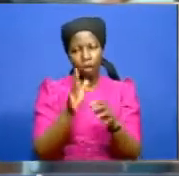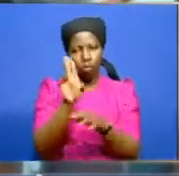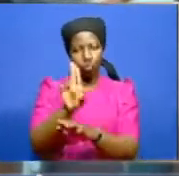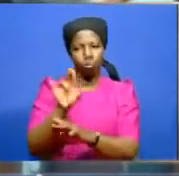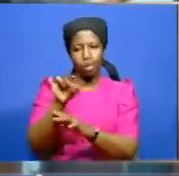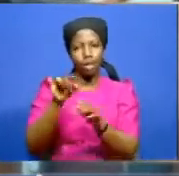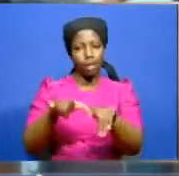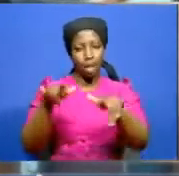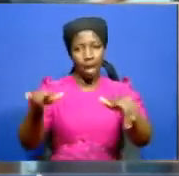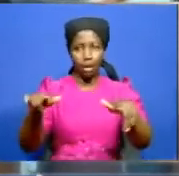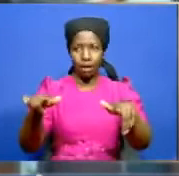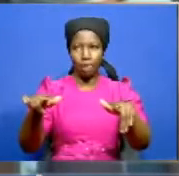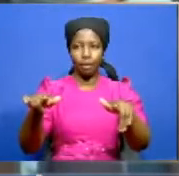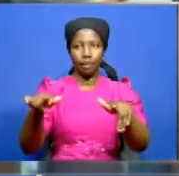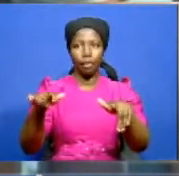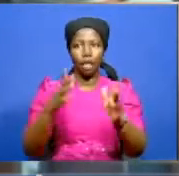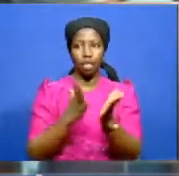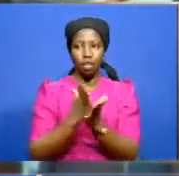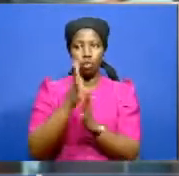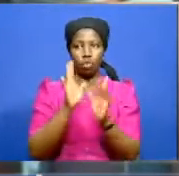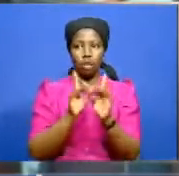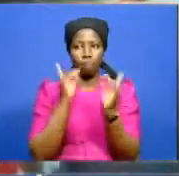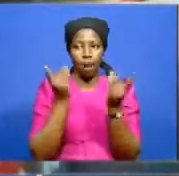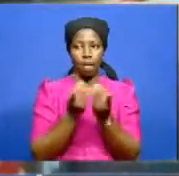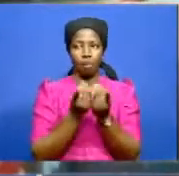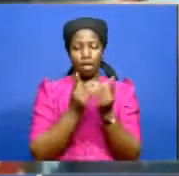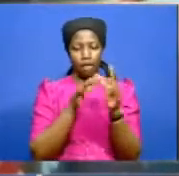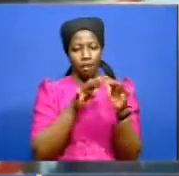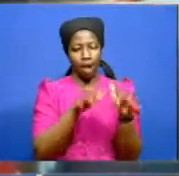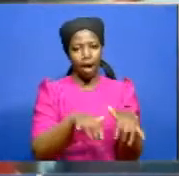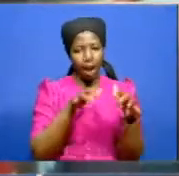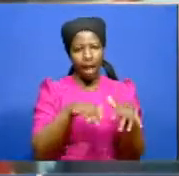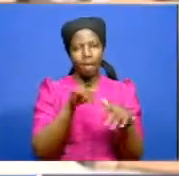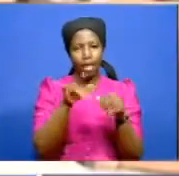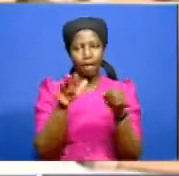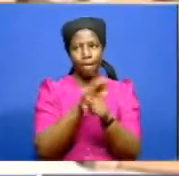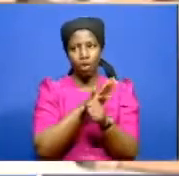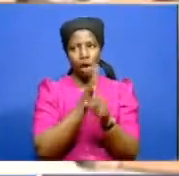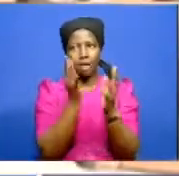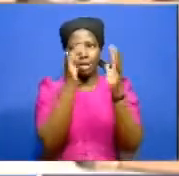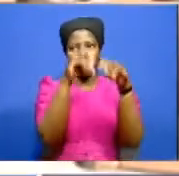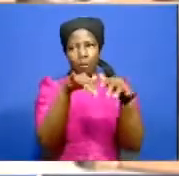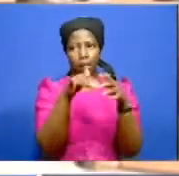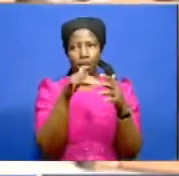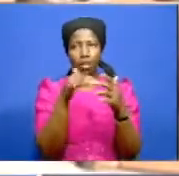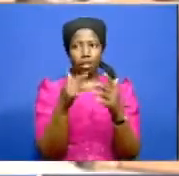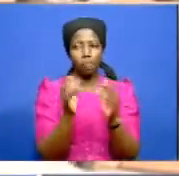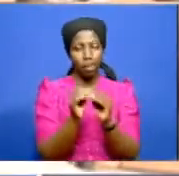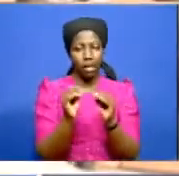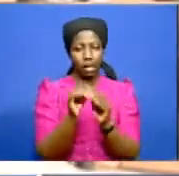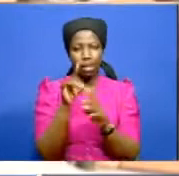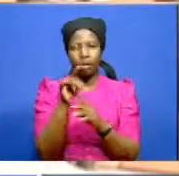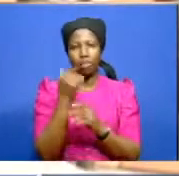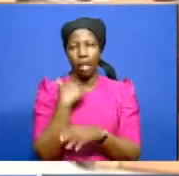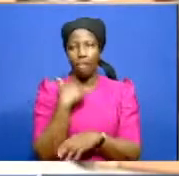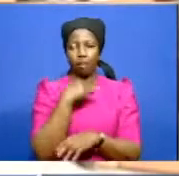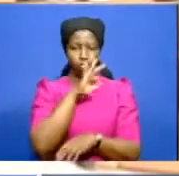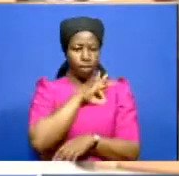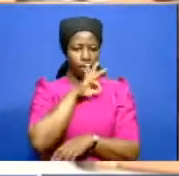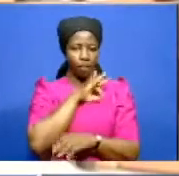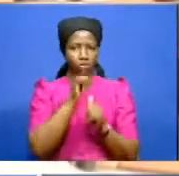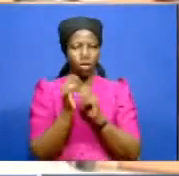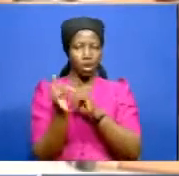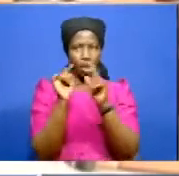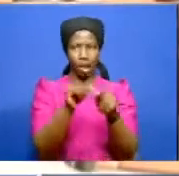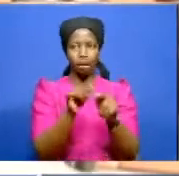farm through the Department of Agriculture. This is a full assembly session. Owner, there are those goodies that comes as that